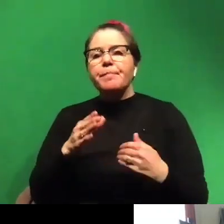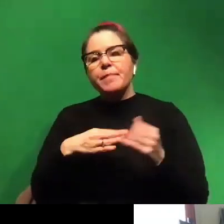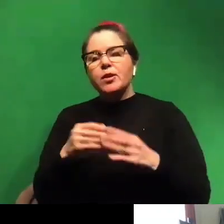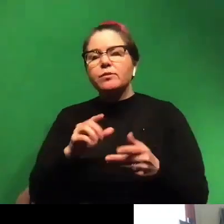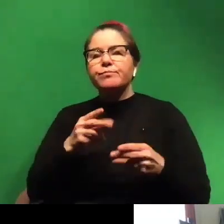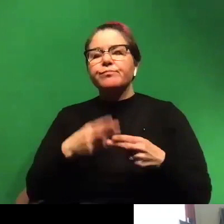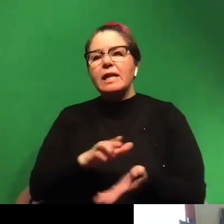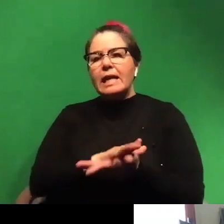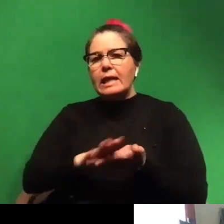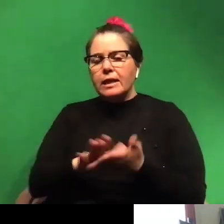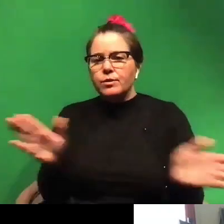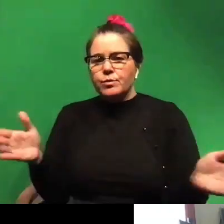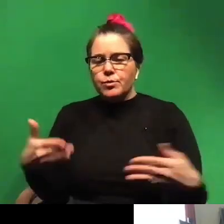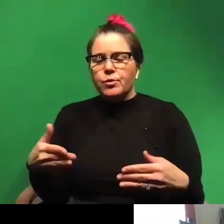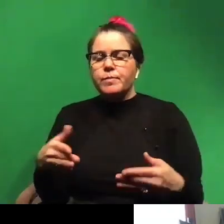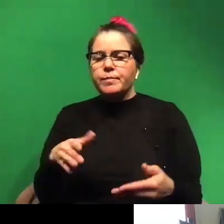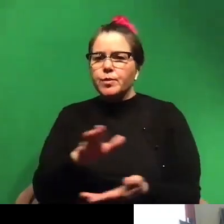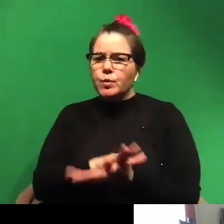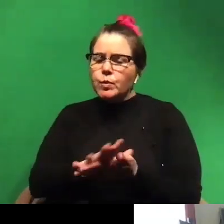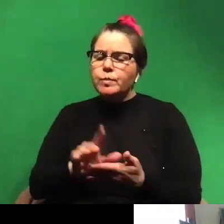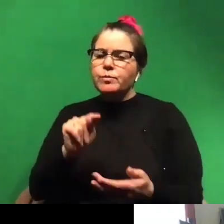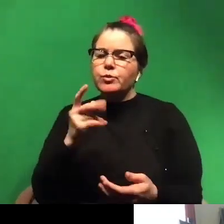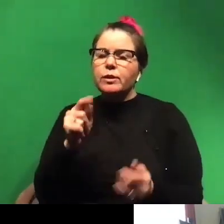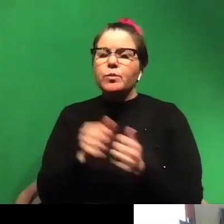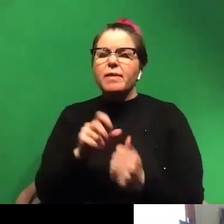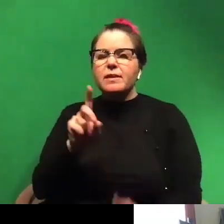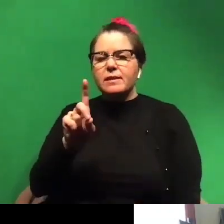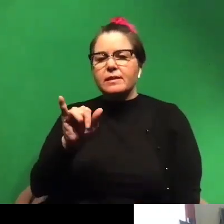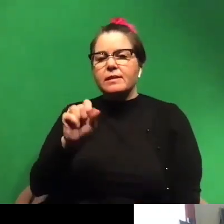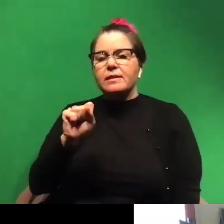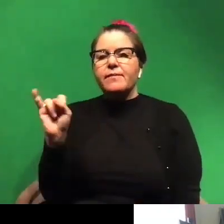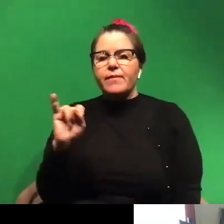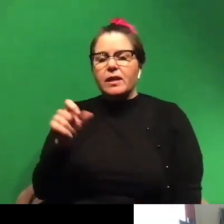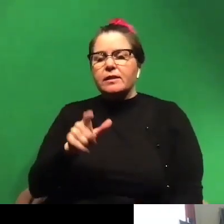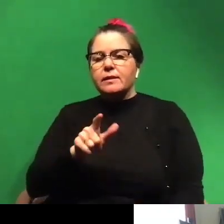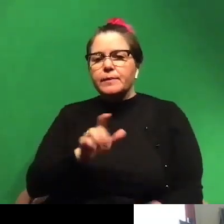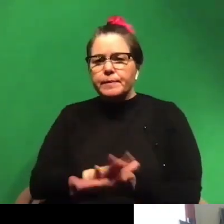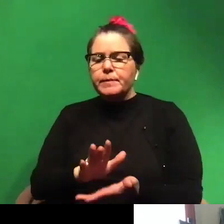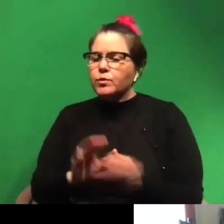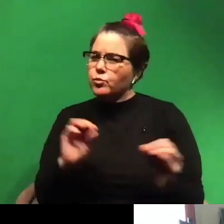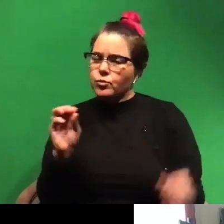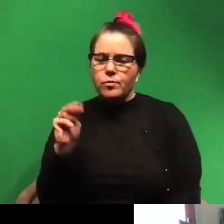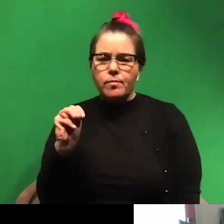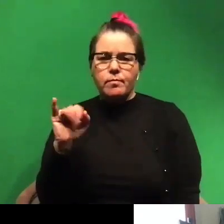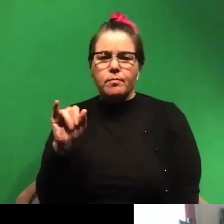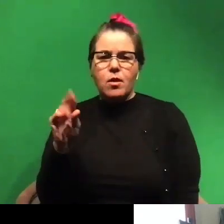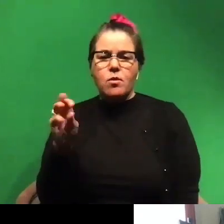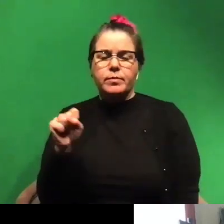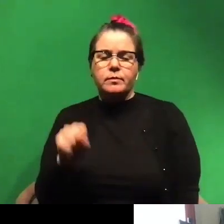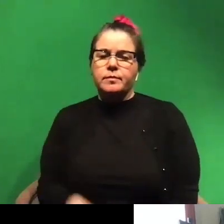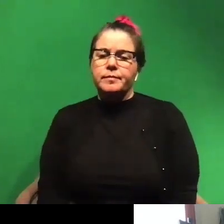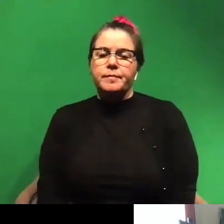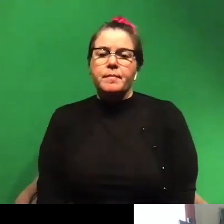and they are disinfected. They're treated with disinfectant before we go in them. Those don't have microbes. We